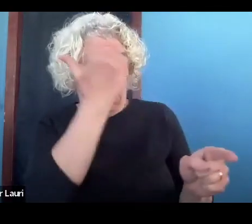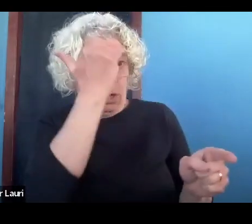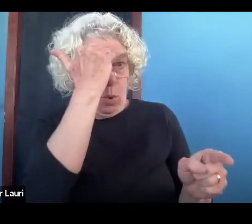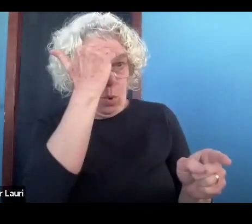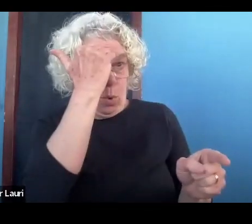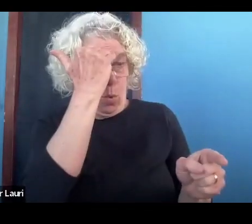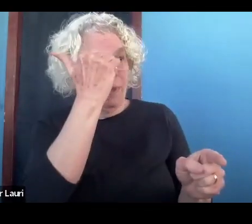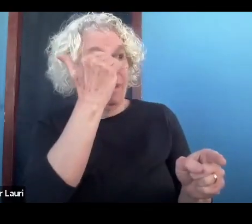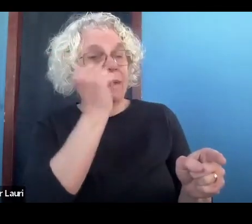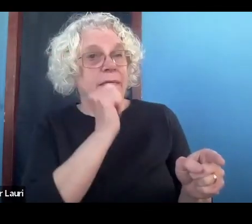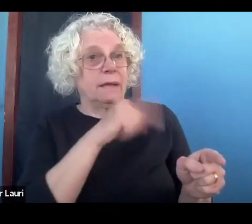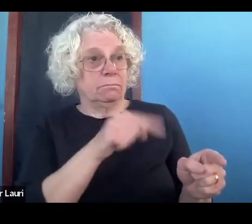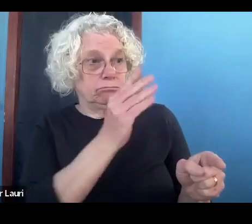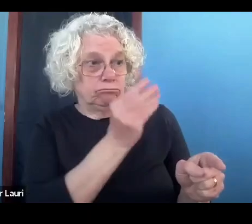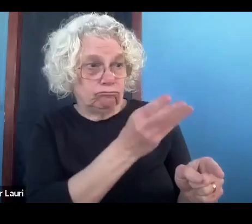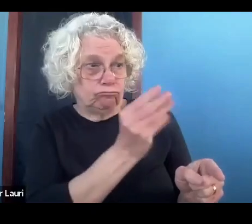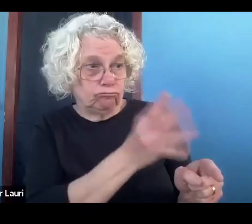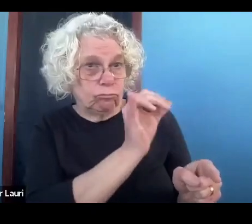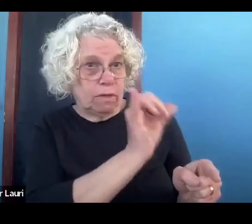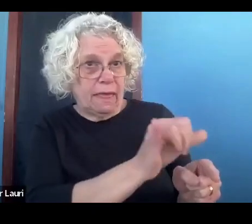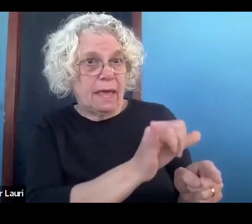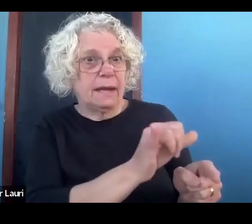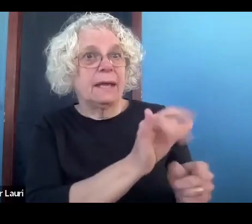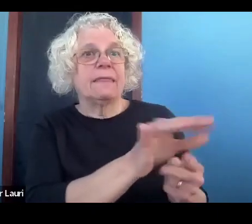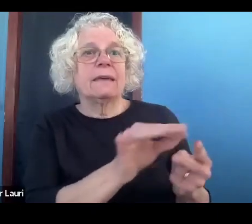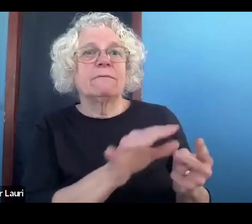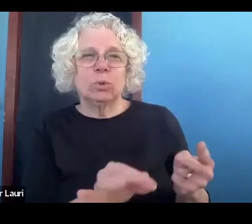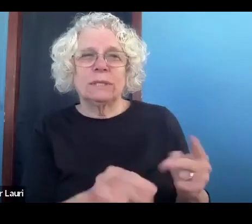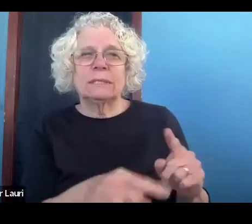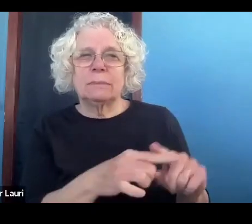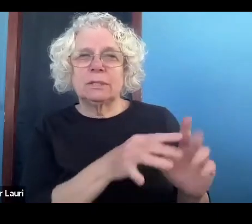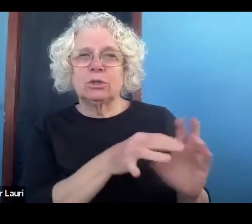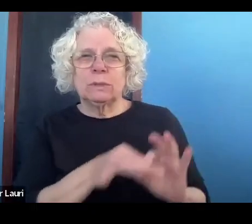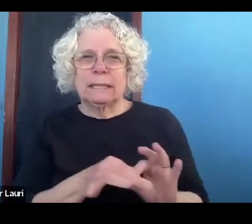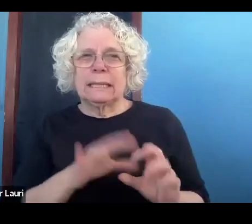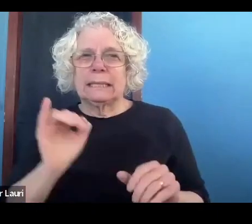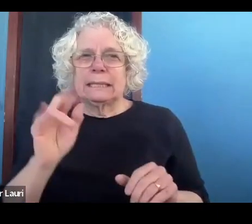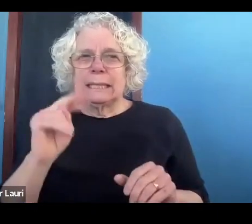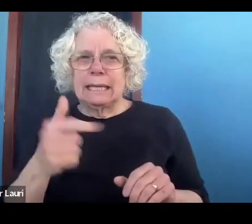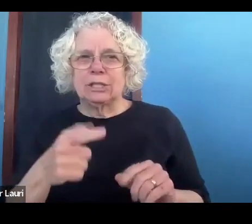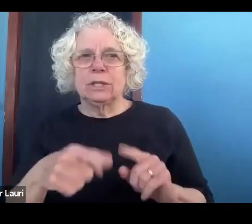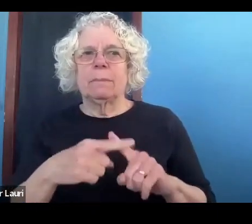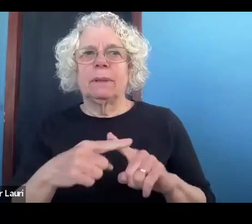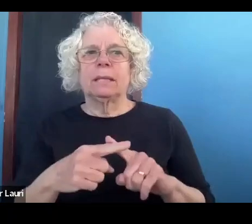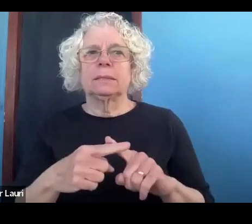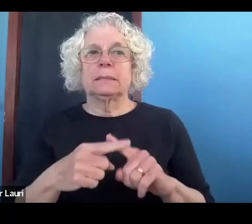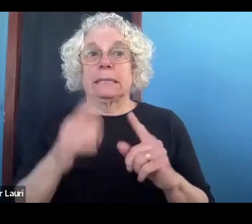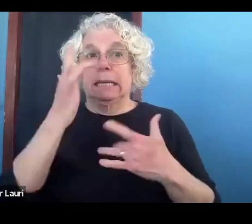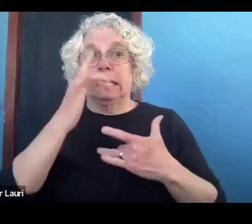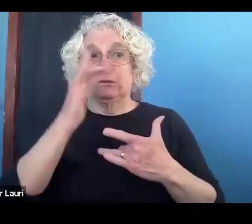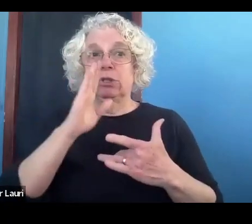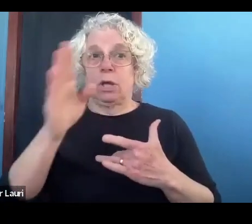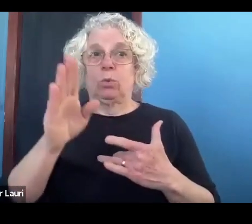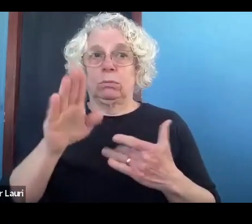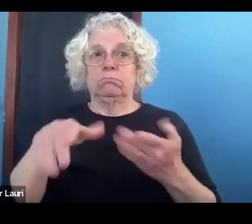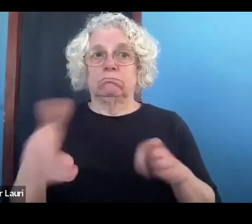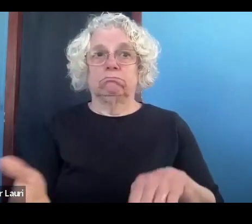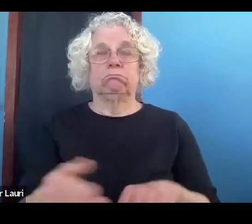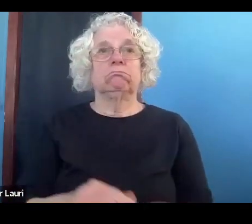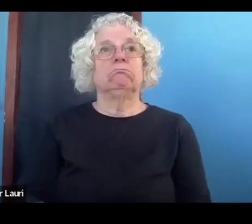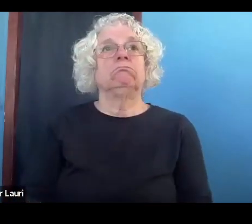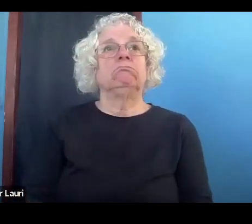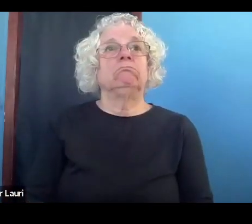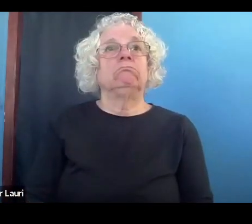the choices that come along with aging and with terminal illness. Knowledge for our caregivers, which